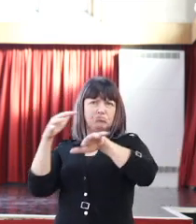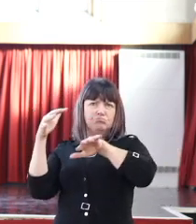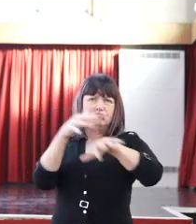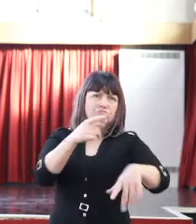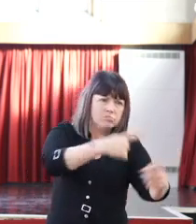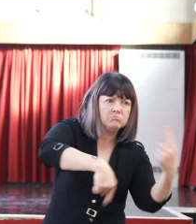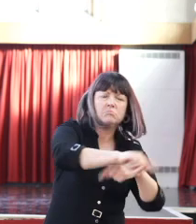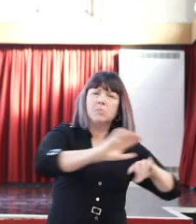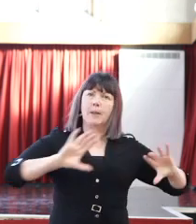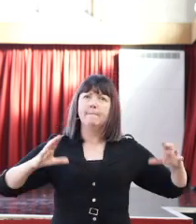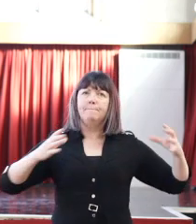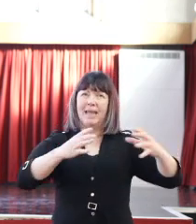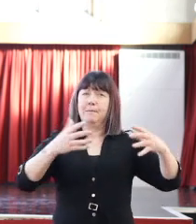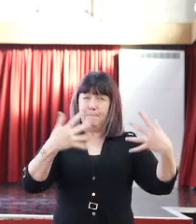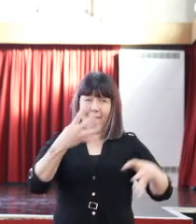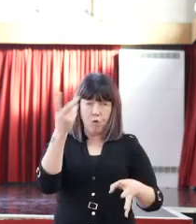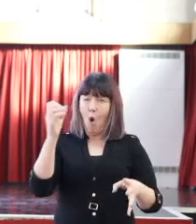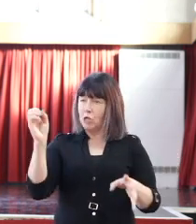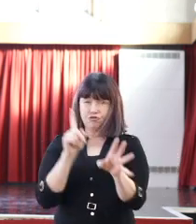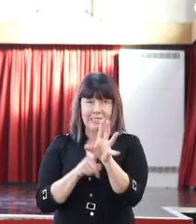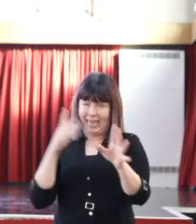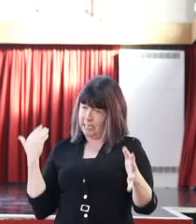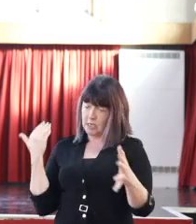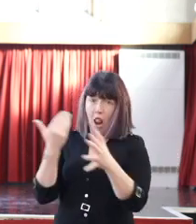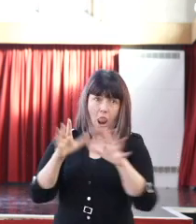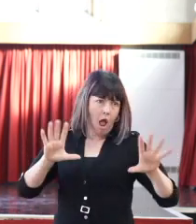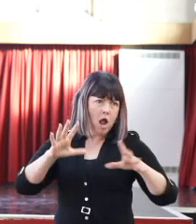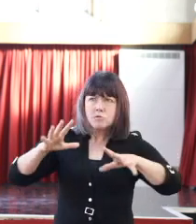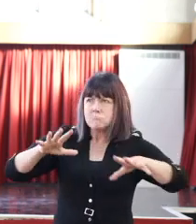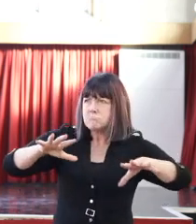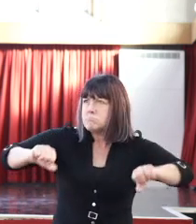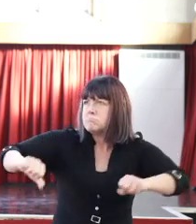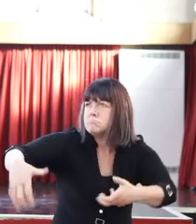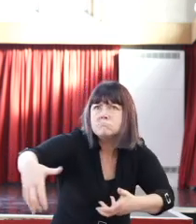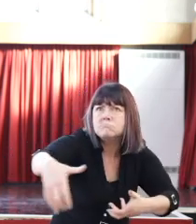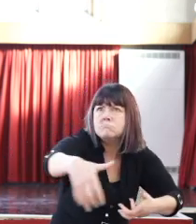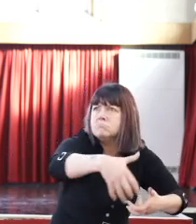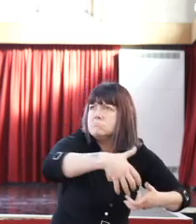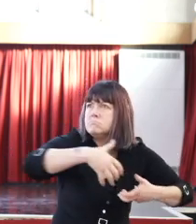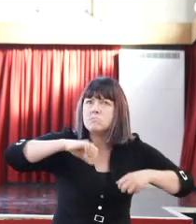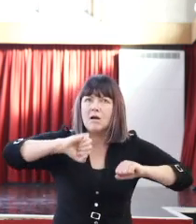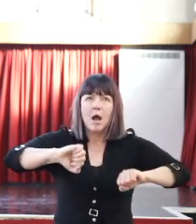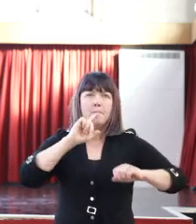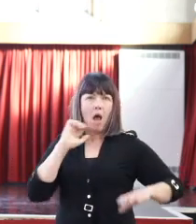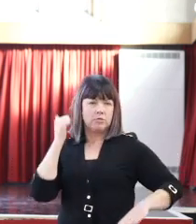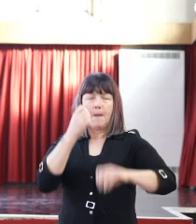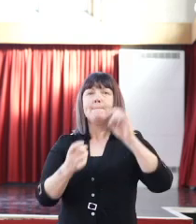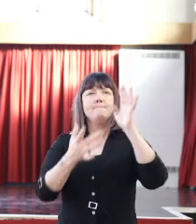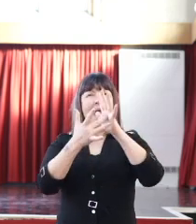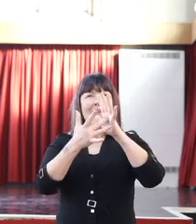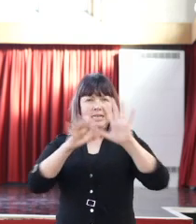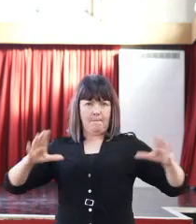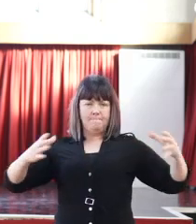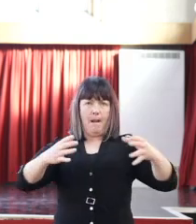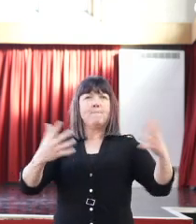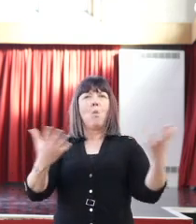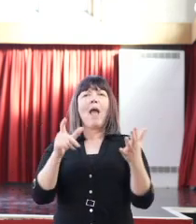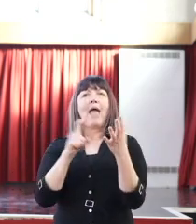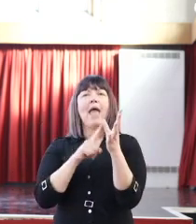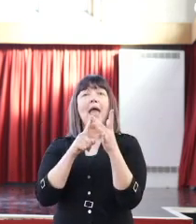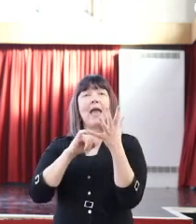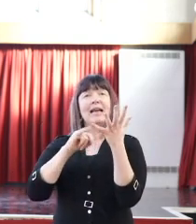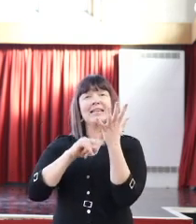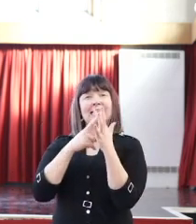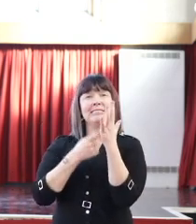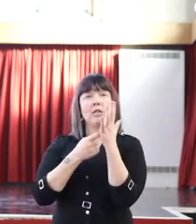Europe and England for over 400 years. They created a major settlement at Caister St Edmunds and defensive forts at Borough Castle and